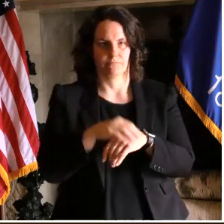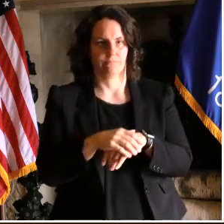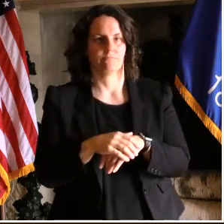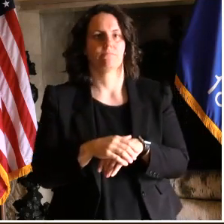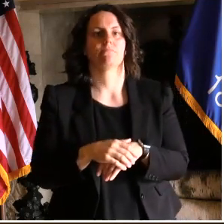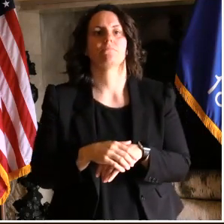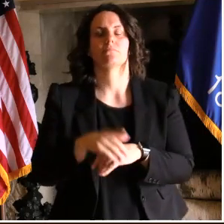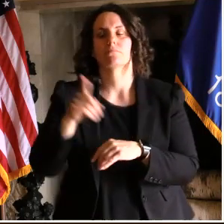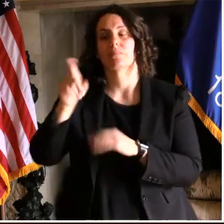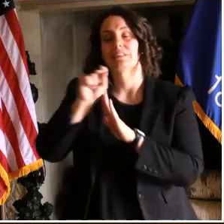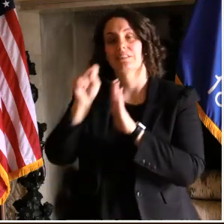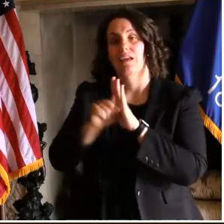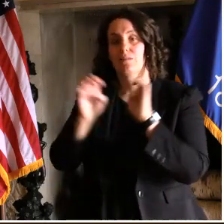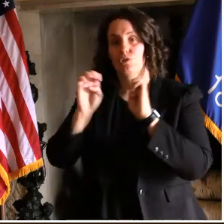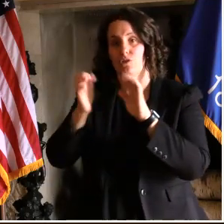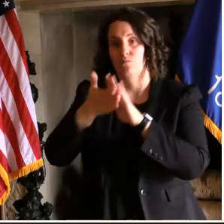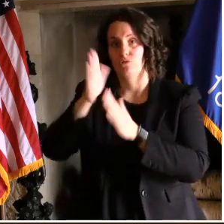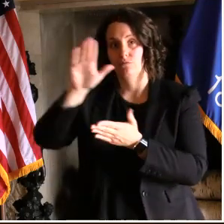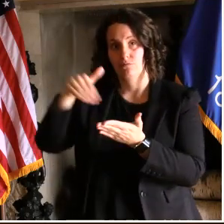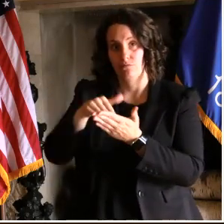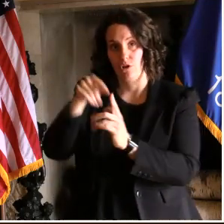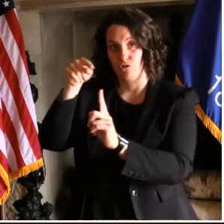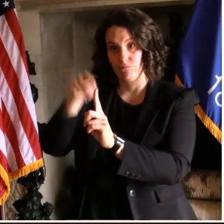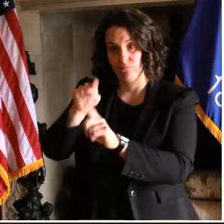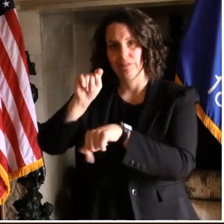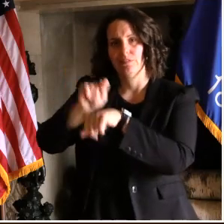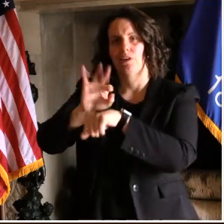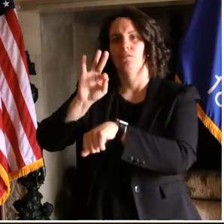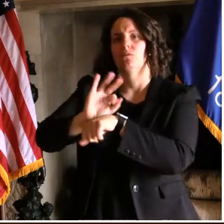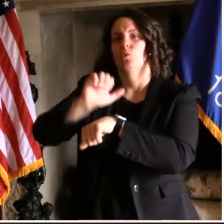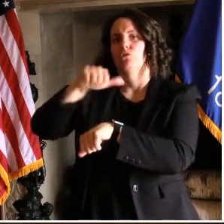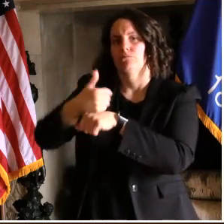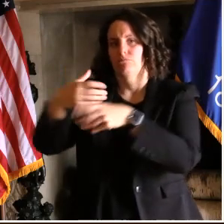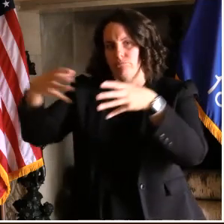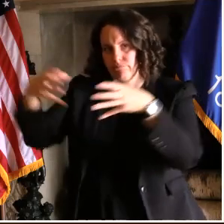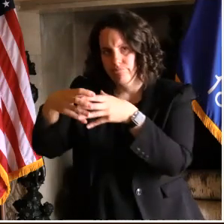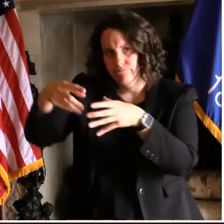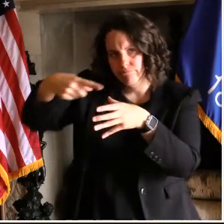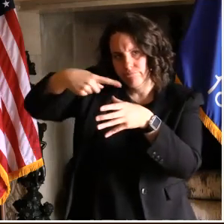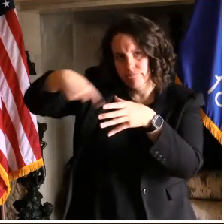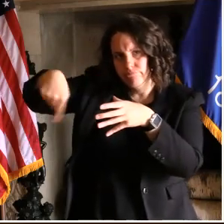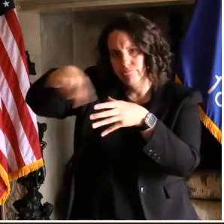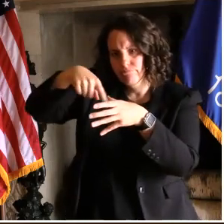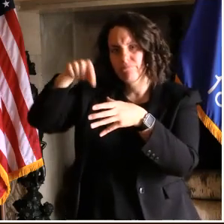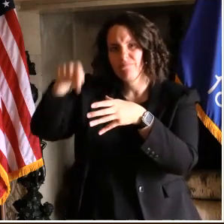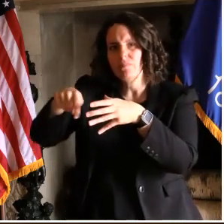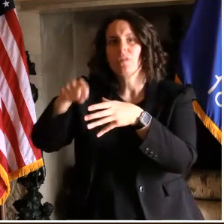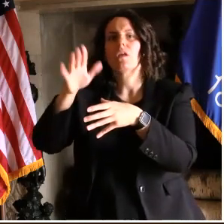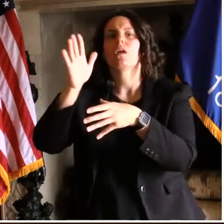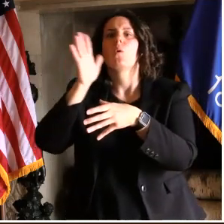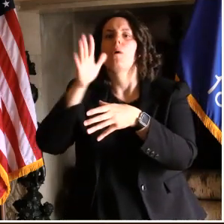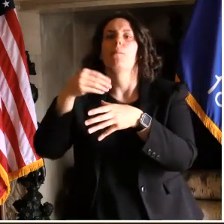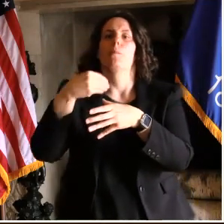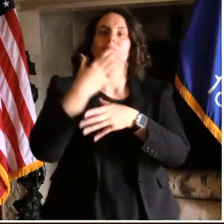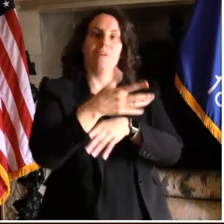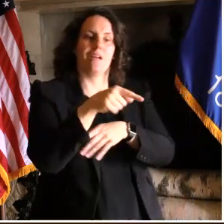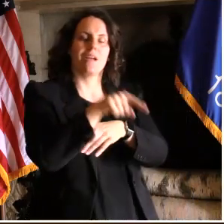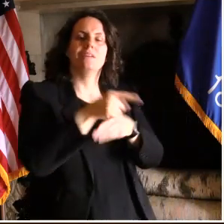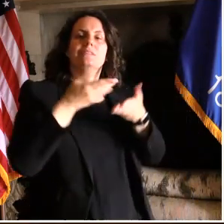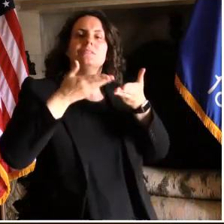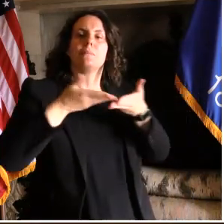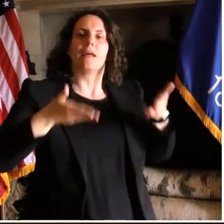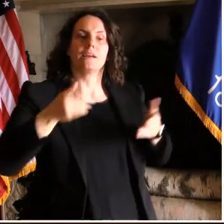that's set up is then to provide logistical and supply support for the Wisconsin Elections Commission and the clerks around the